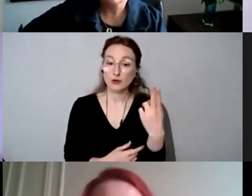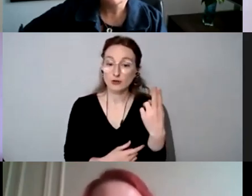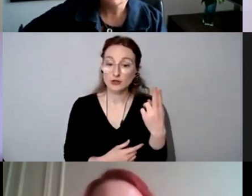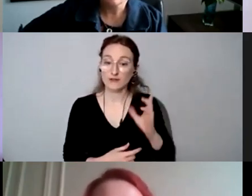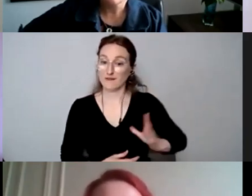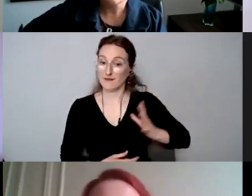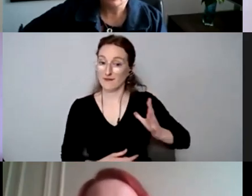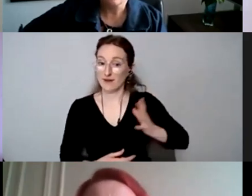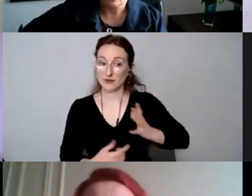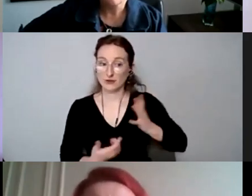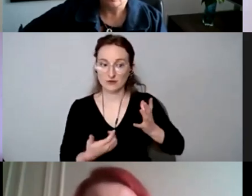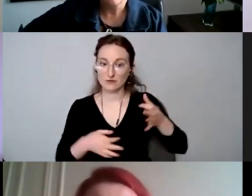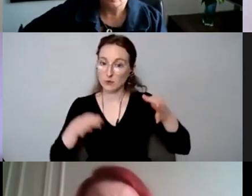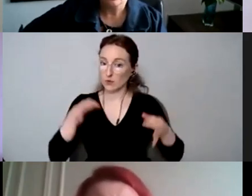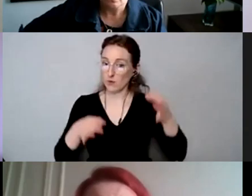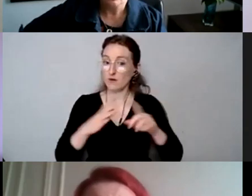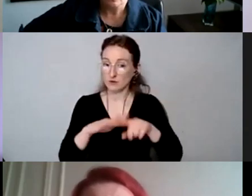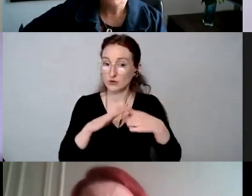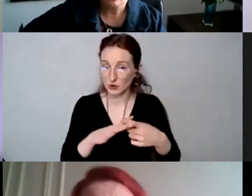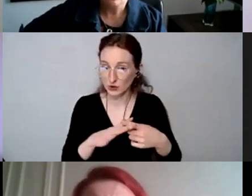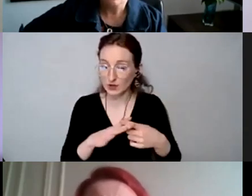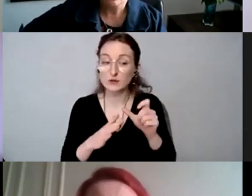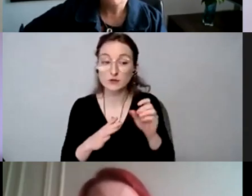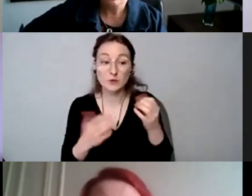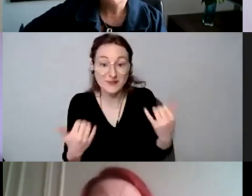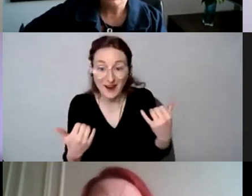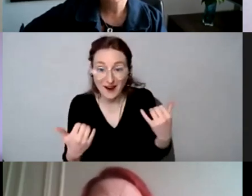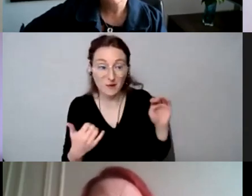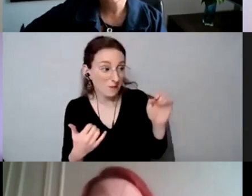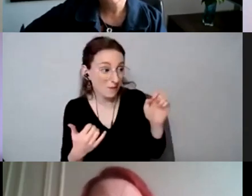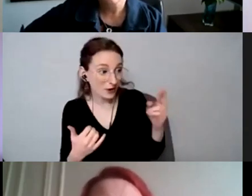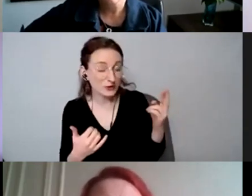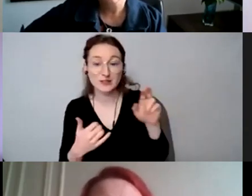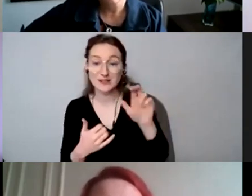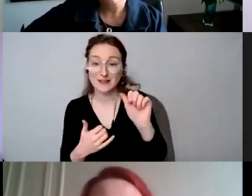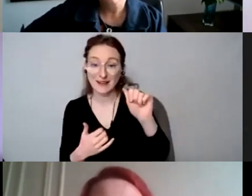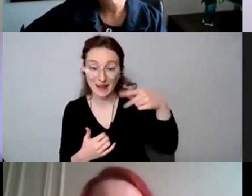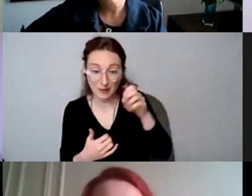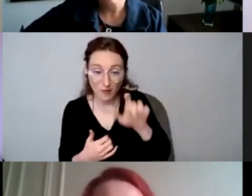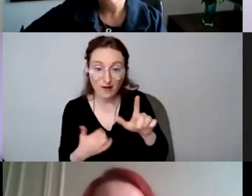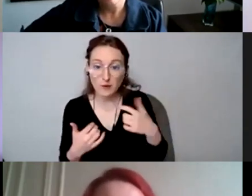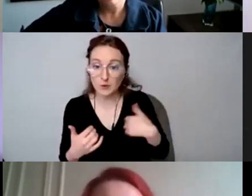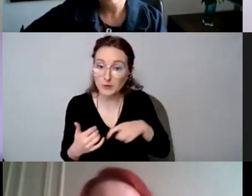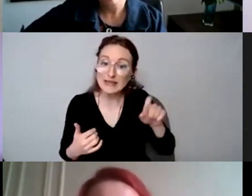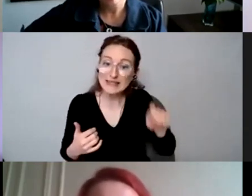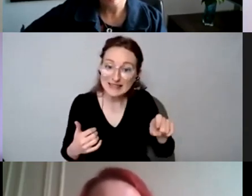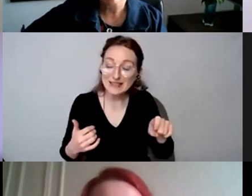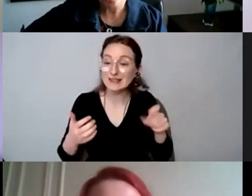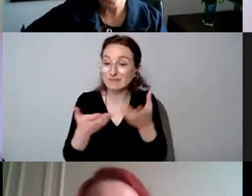the very time when a lot of public support is very needed. And when I